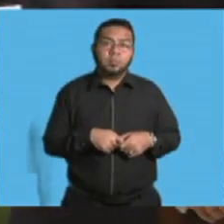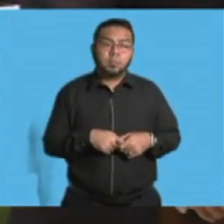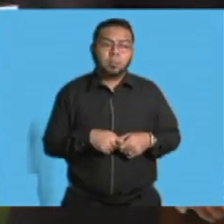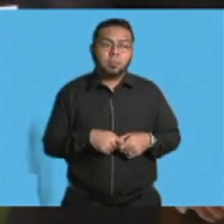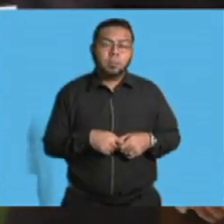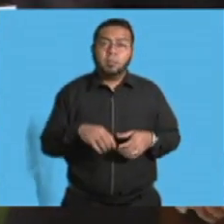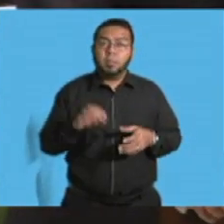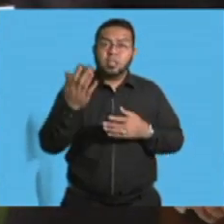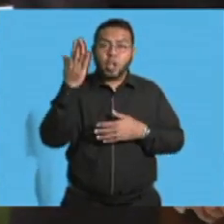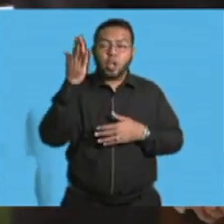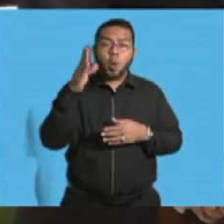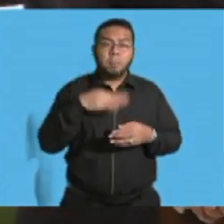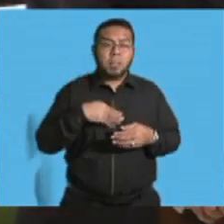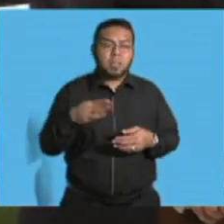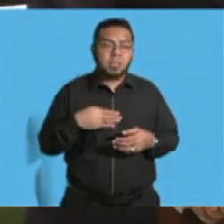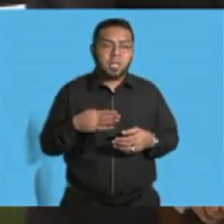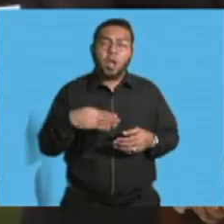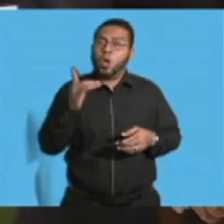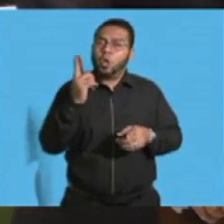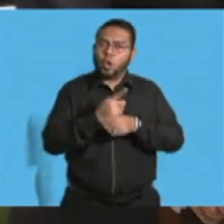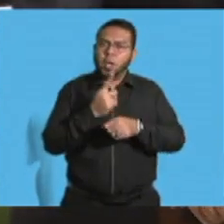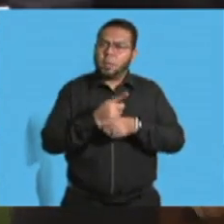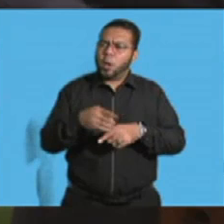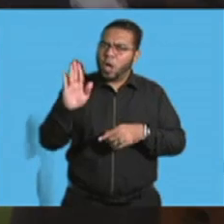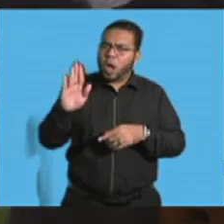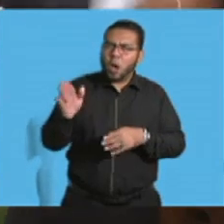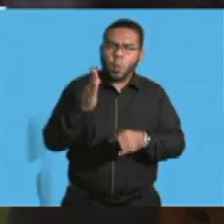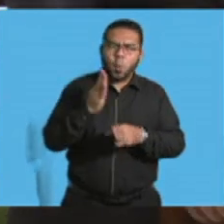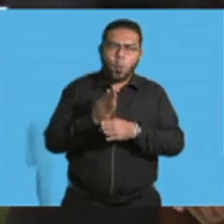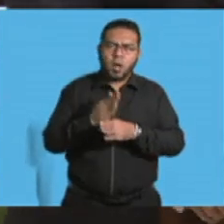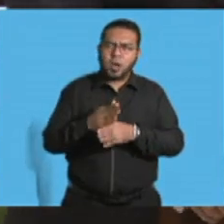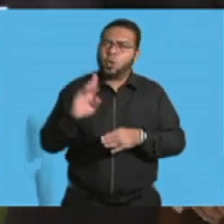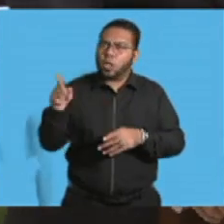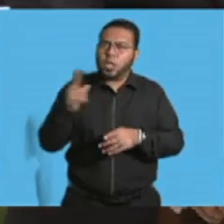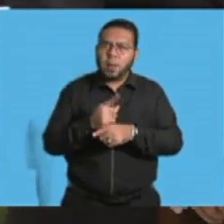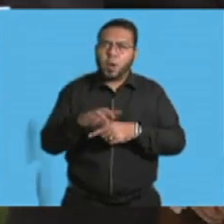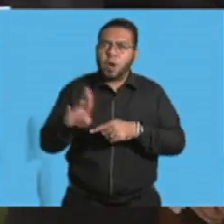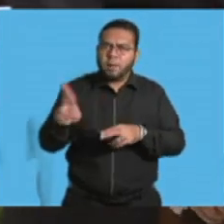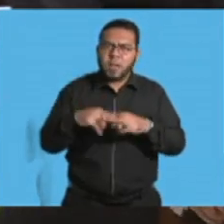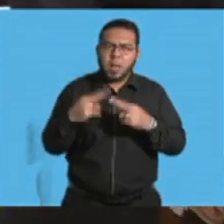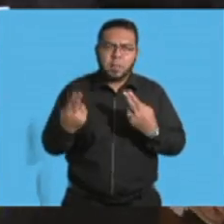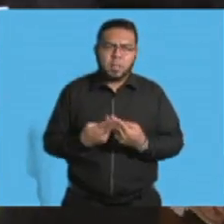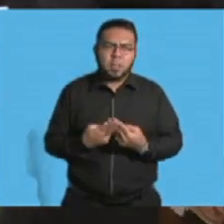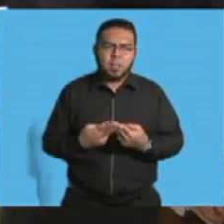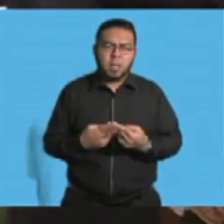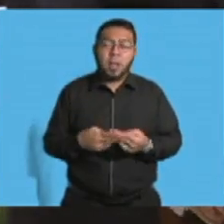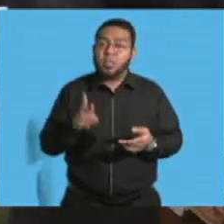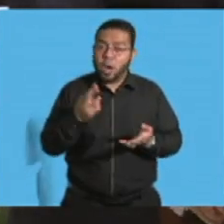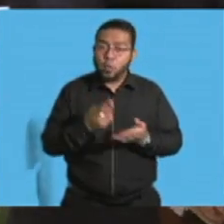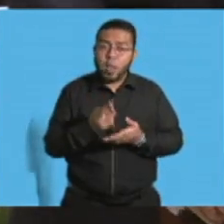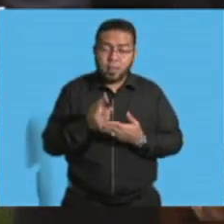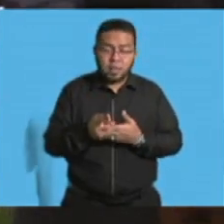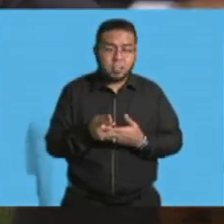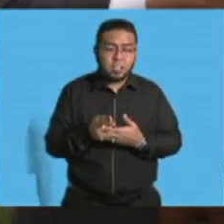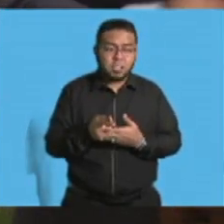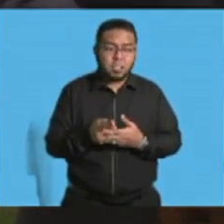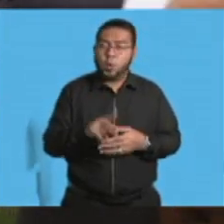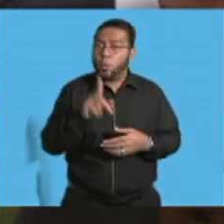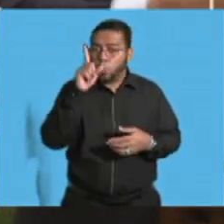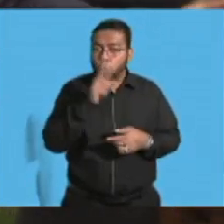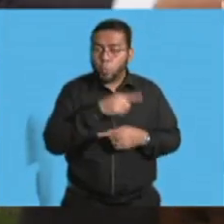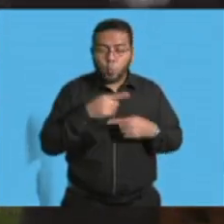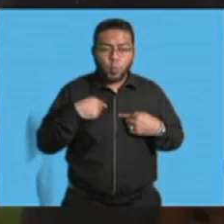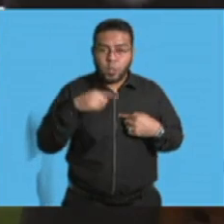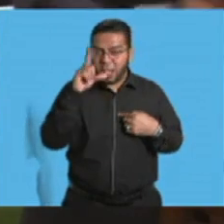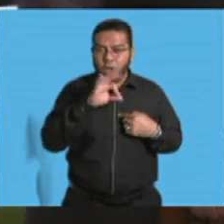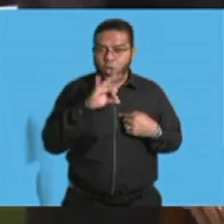Shadow Minister for Economy, talking about her work employment, talking about her family. Madam Speaker, the reality is that we cannot